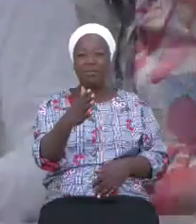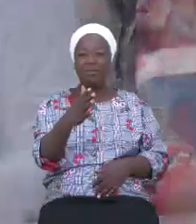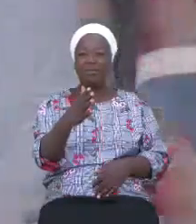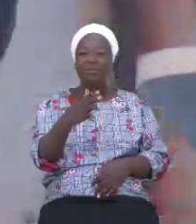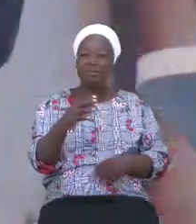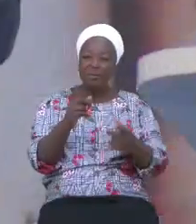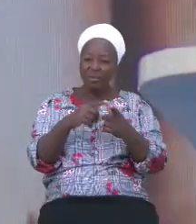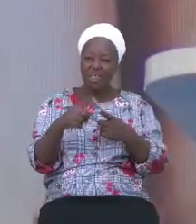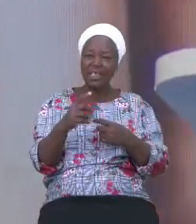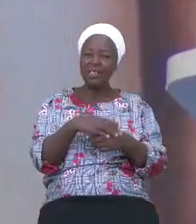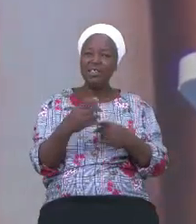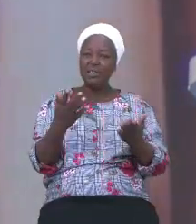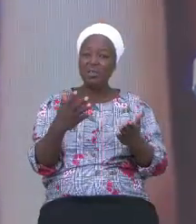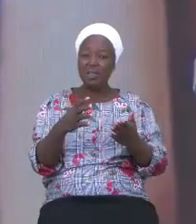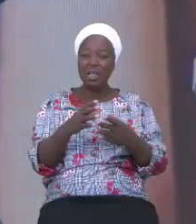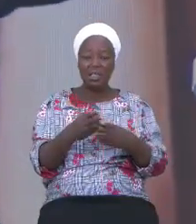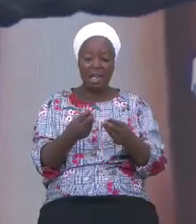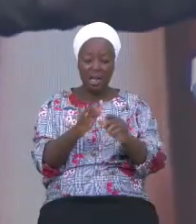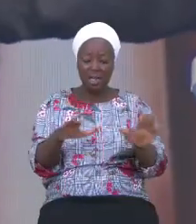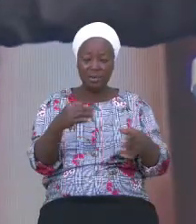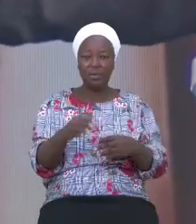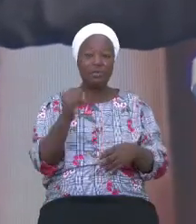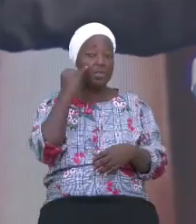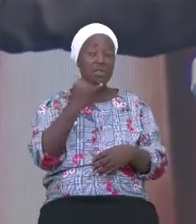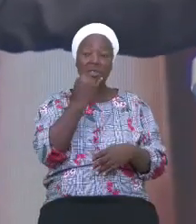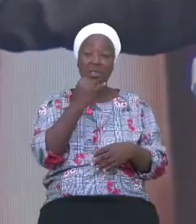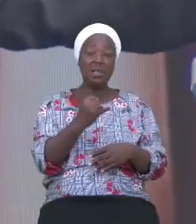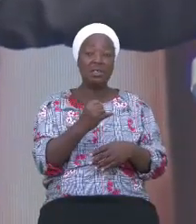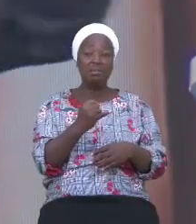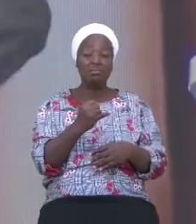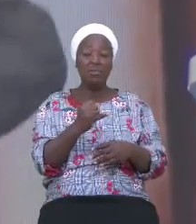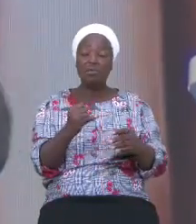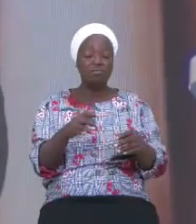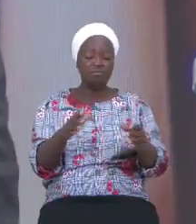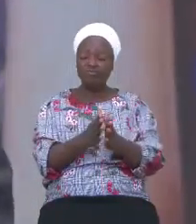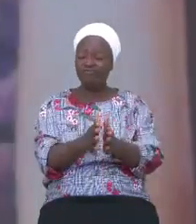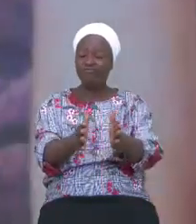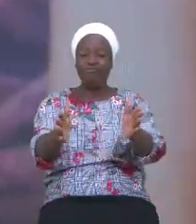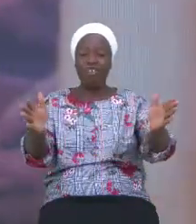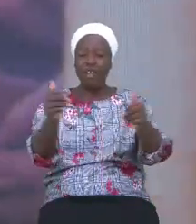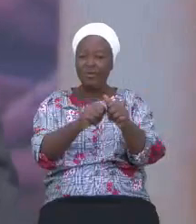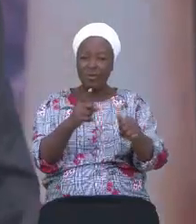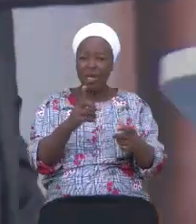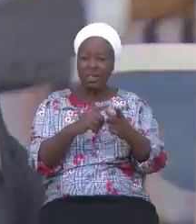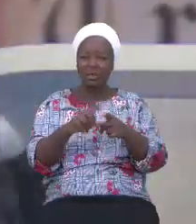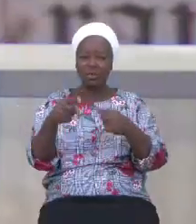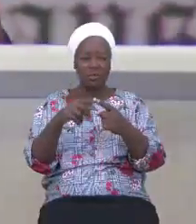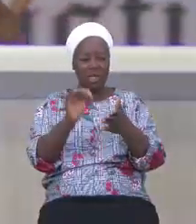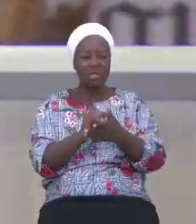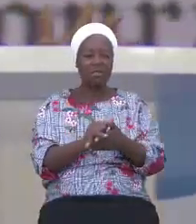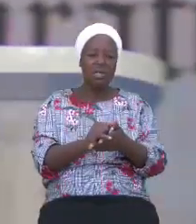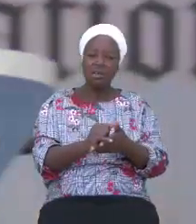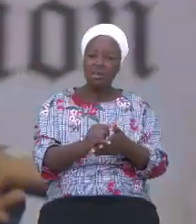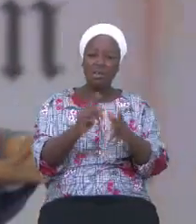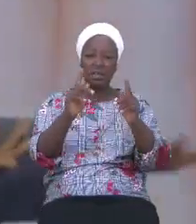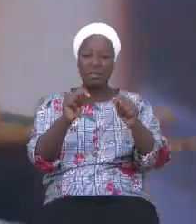miracle? The land of Israel, wide everywhere. And you go to that tribe and that tribe and that tribe, like we